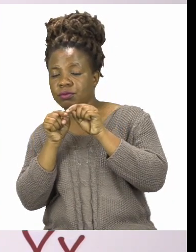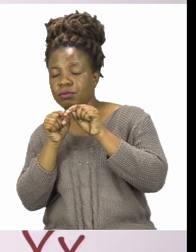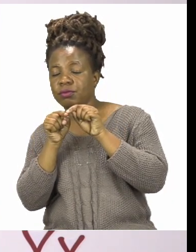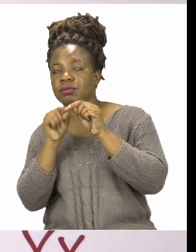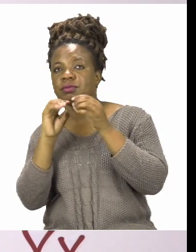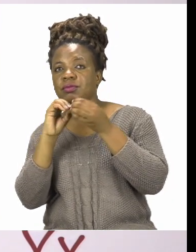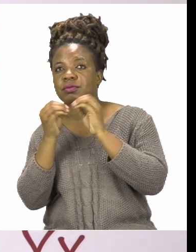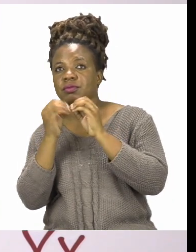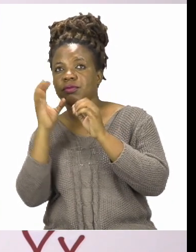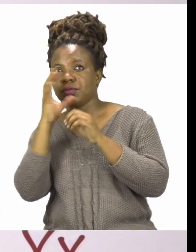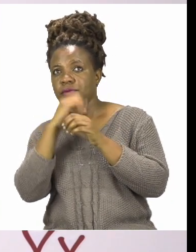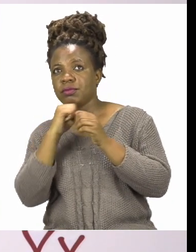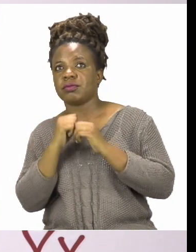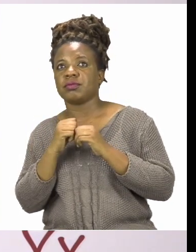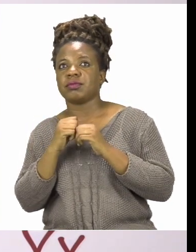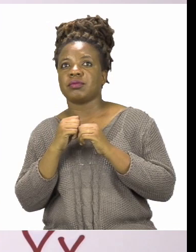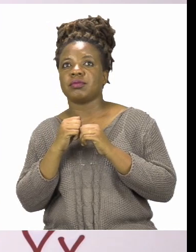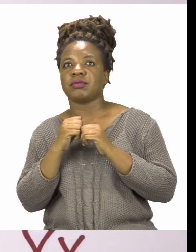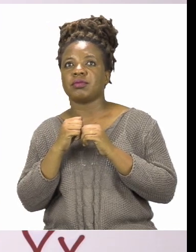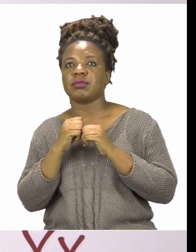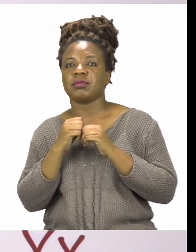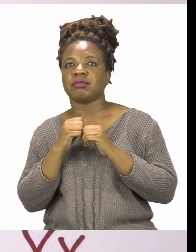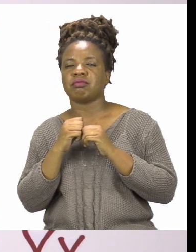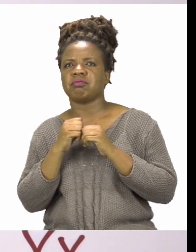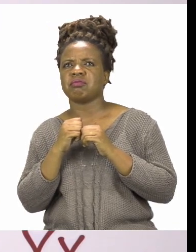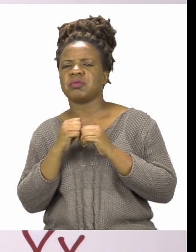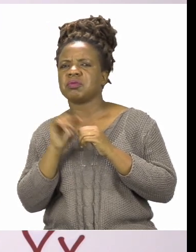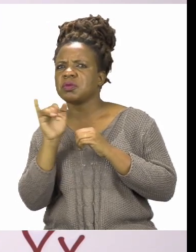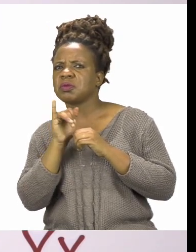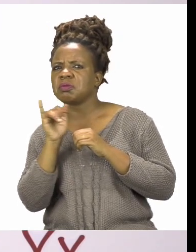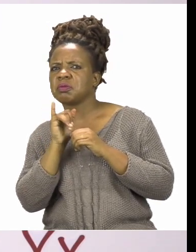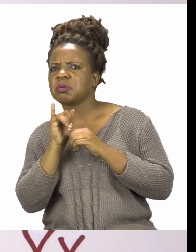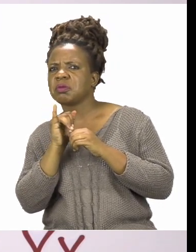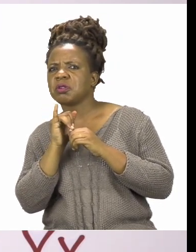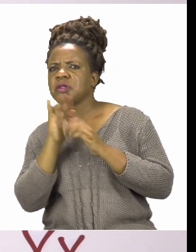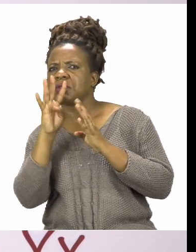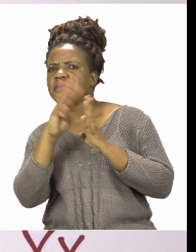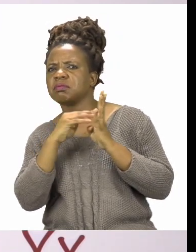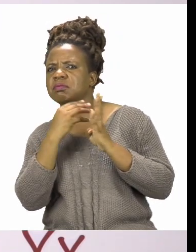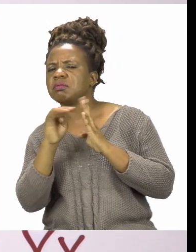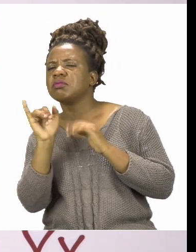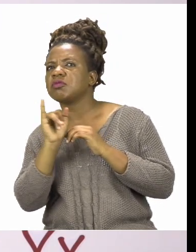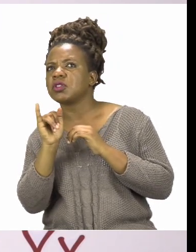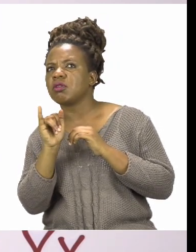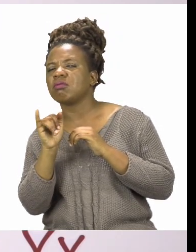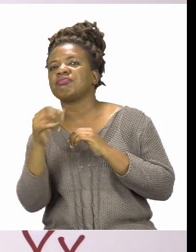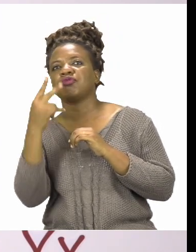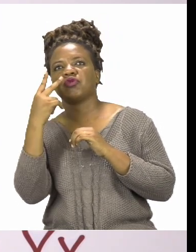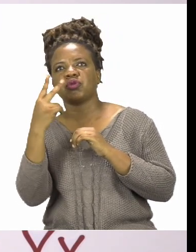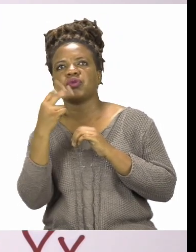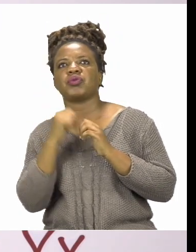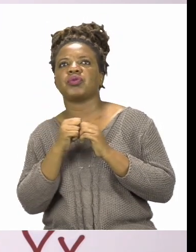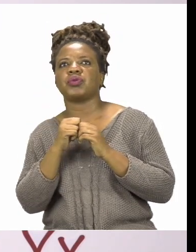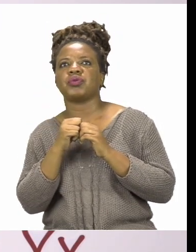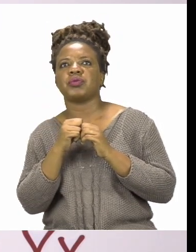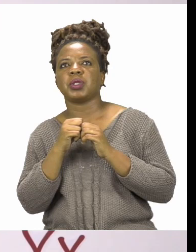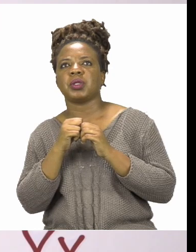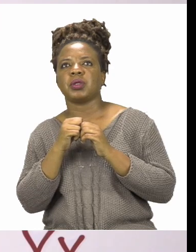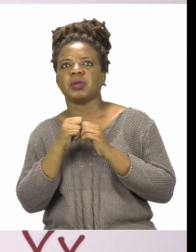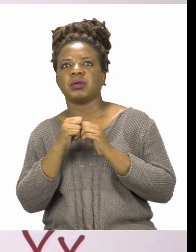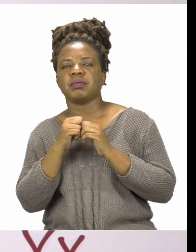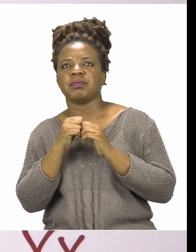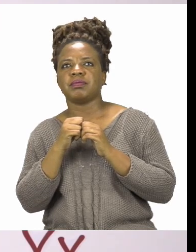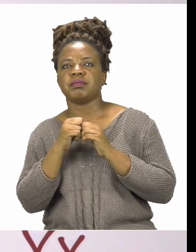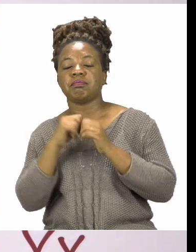look at which times table you're doing. In this case, you can see that we are doing the 2 times table. So our